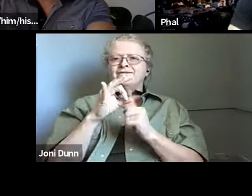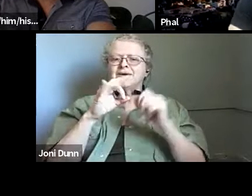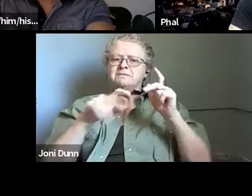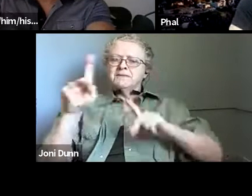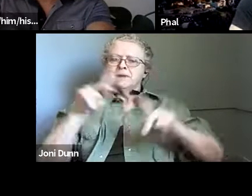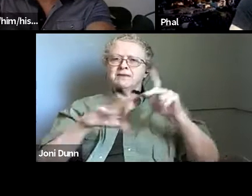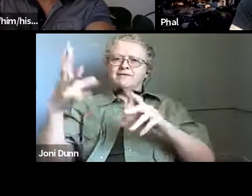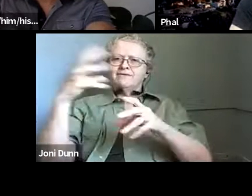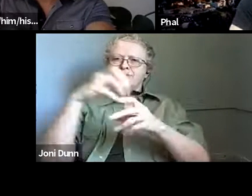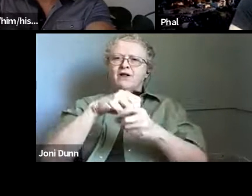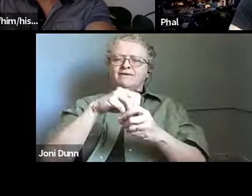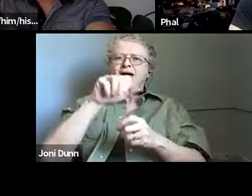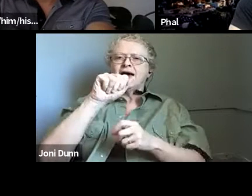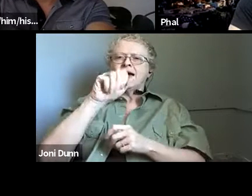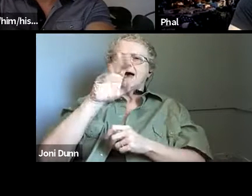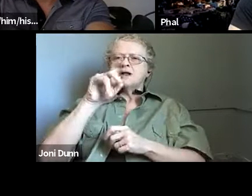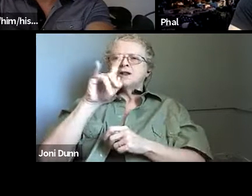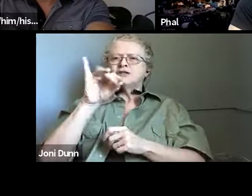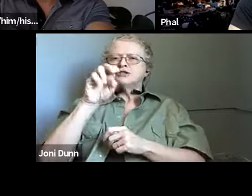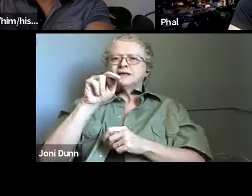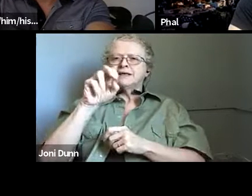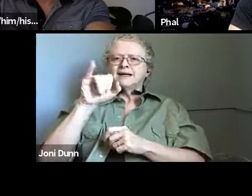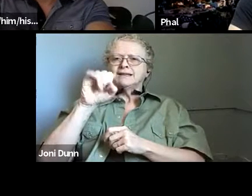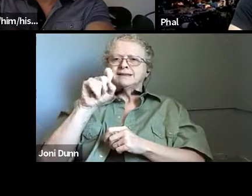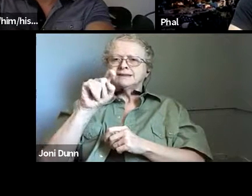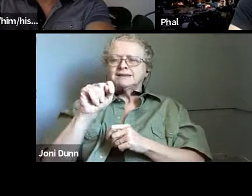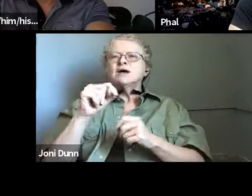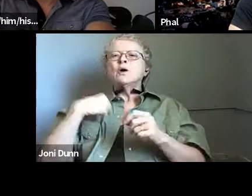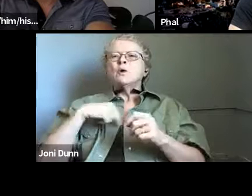be rigorous but not rigid in our politics.